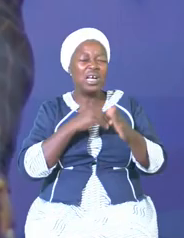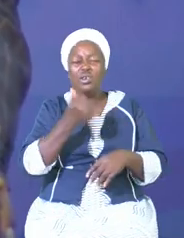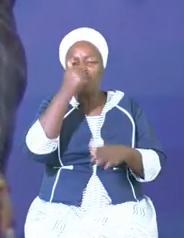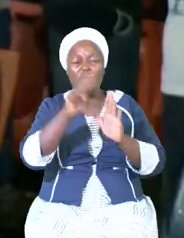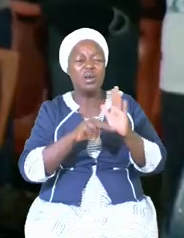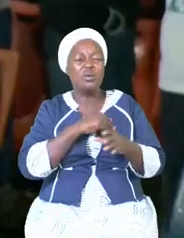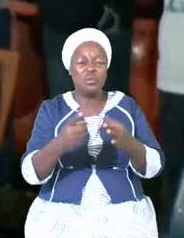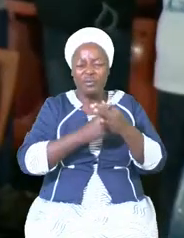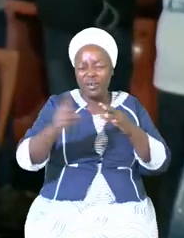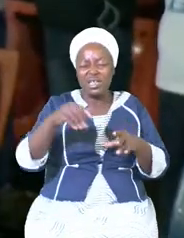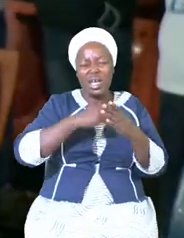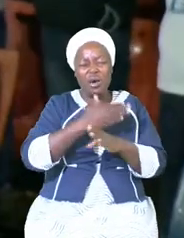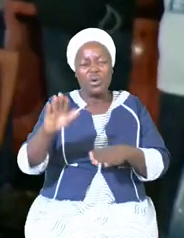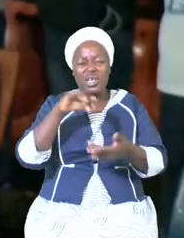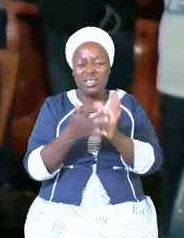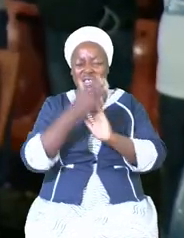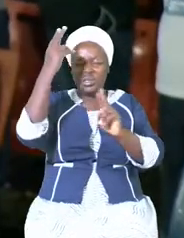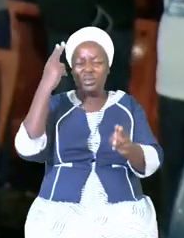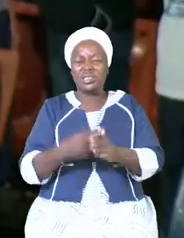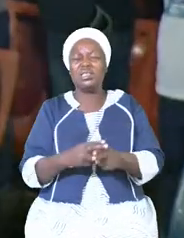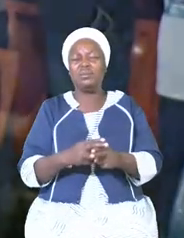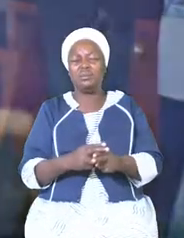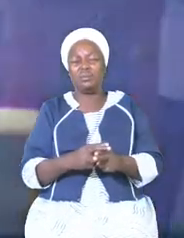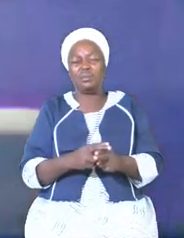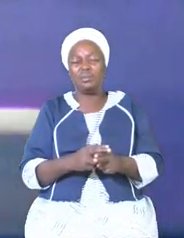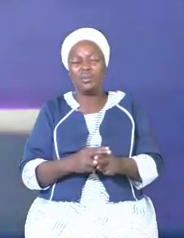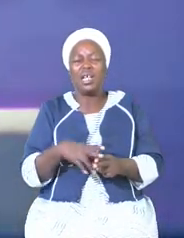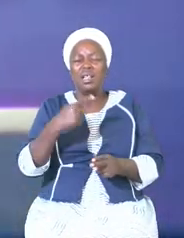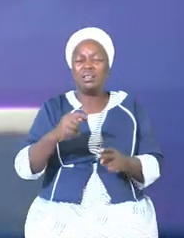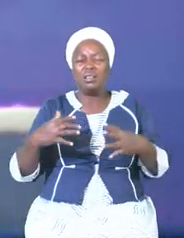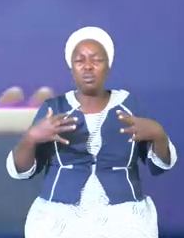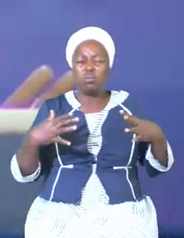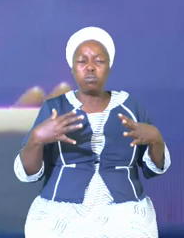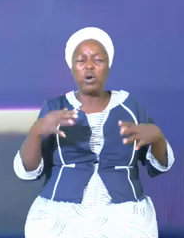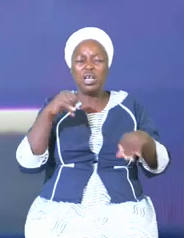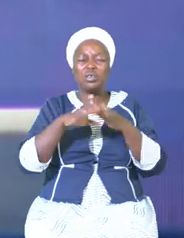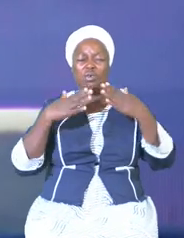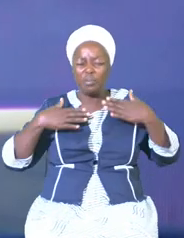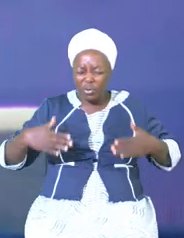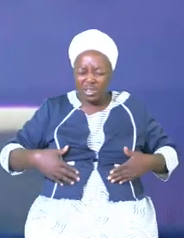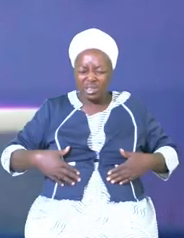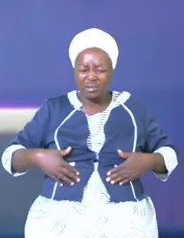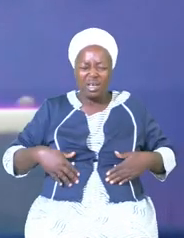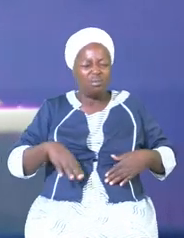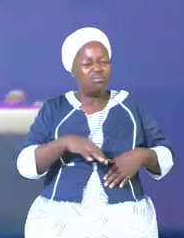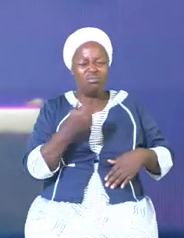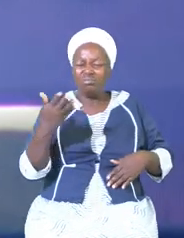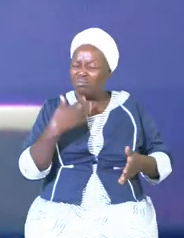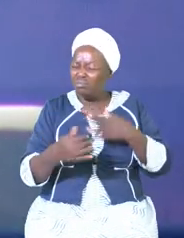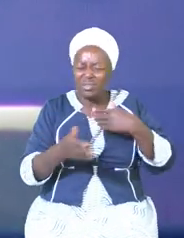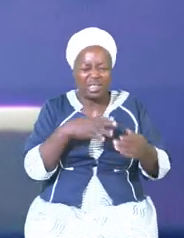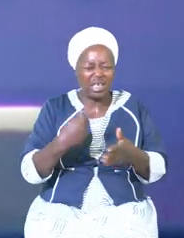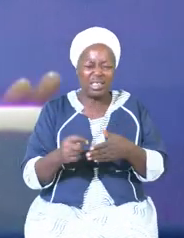in Jesus' name. The swelling in your body, whatever the swelling is, whether